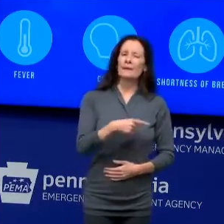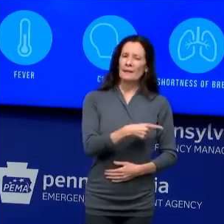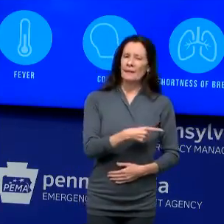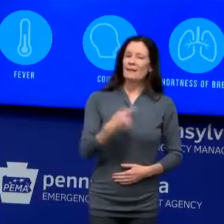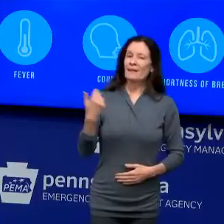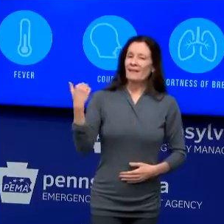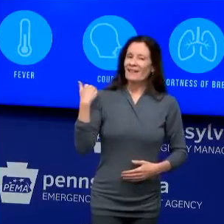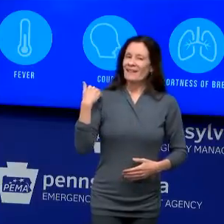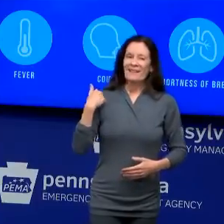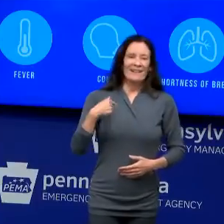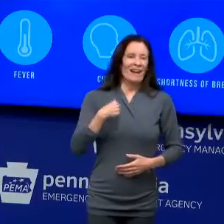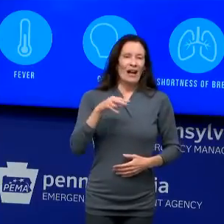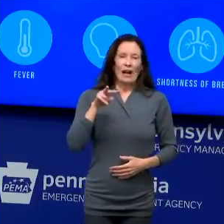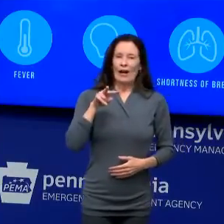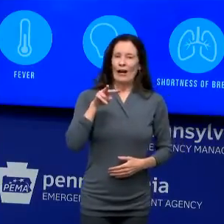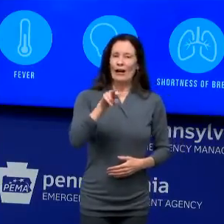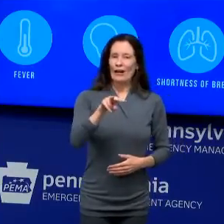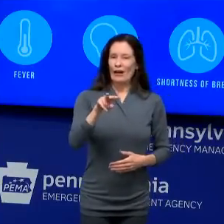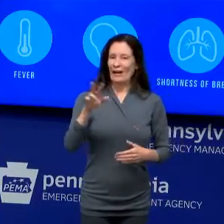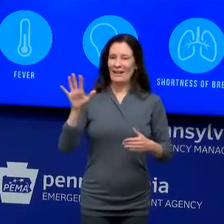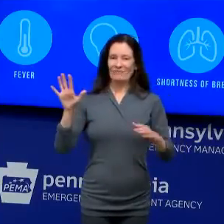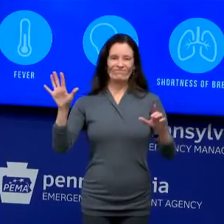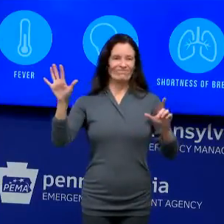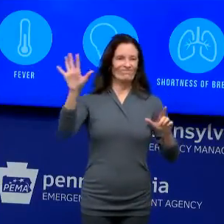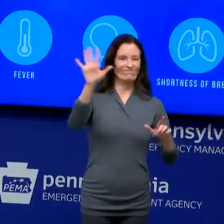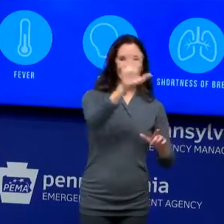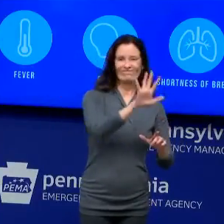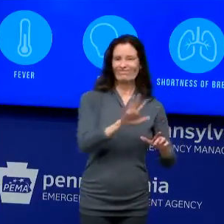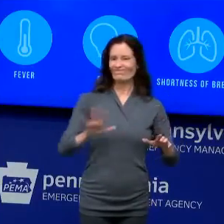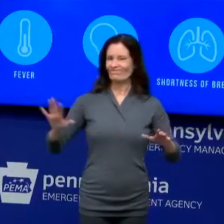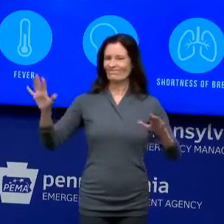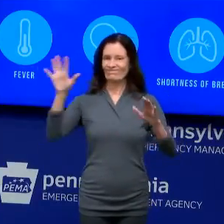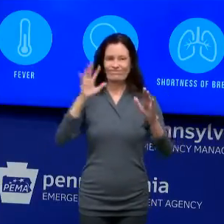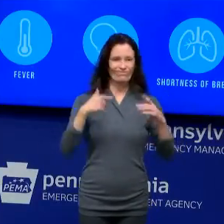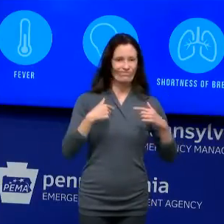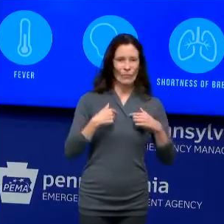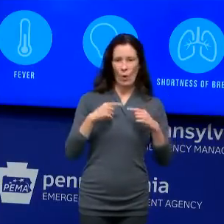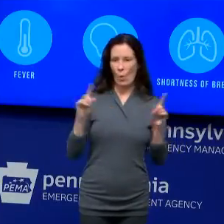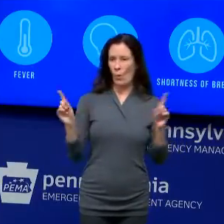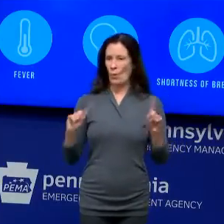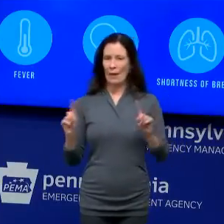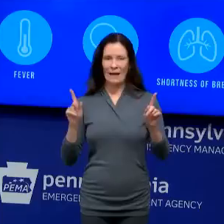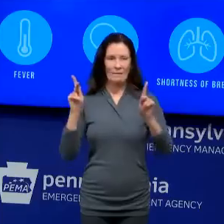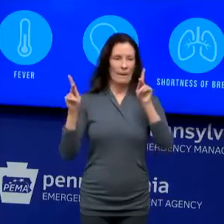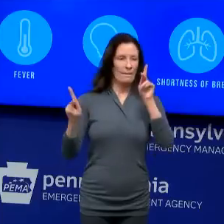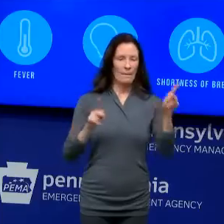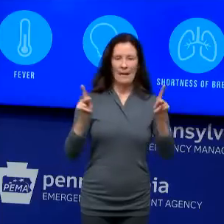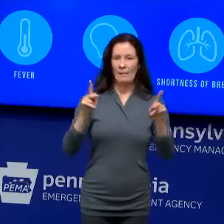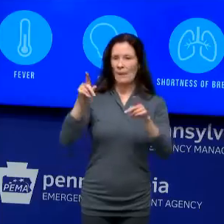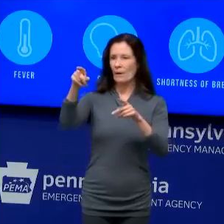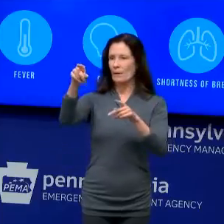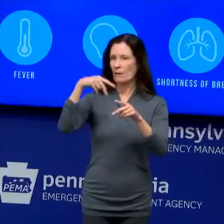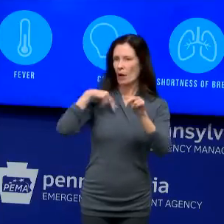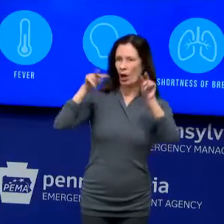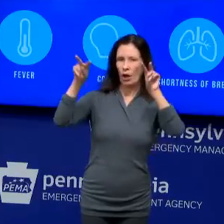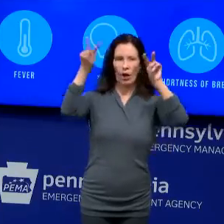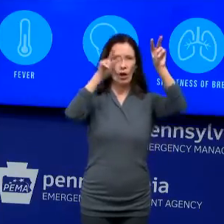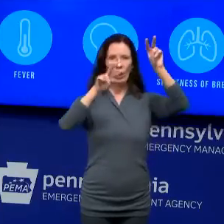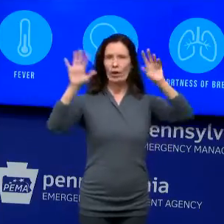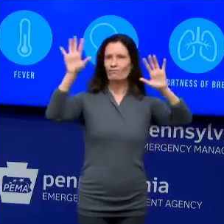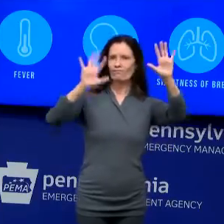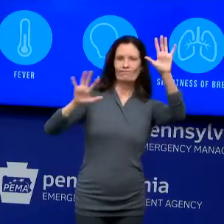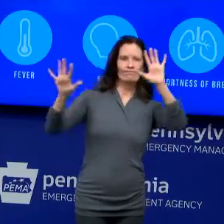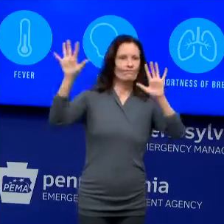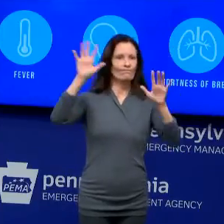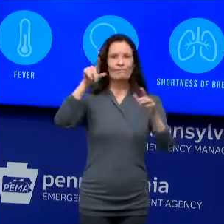were doing extensive investigations about how those people were exposed and contracted COVID-19. For example,